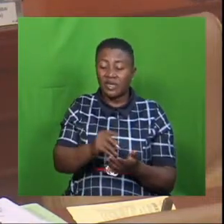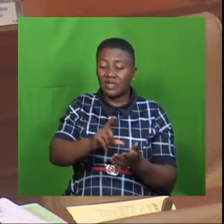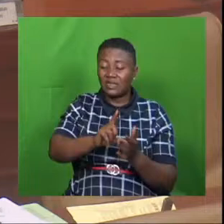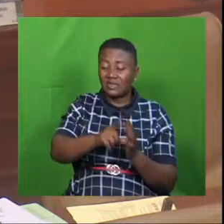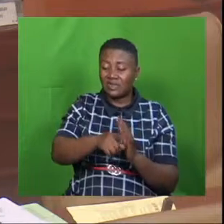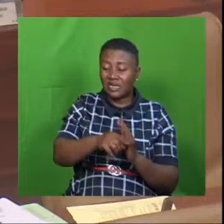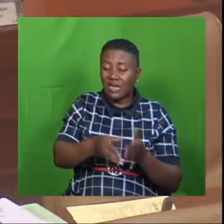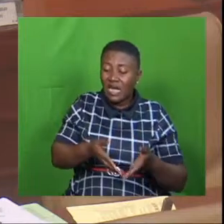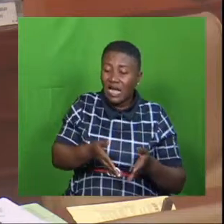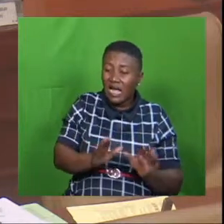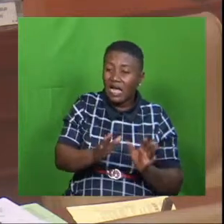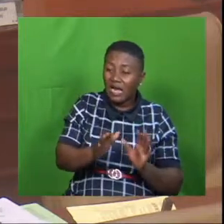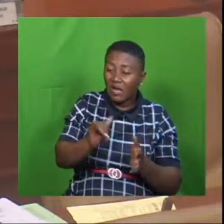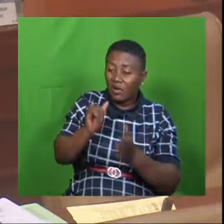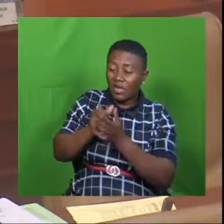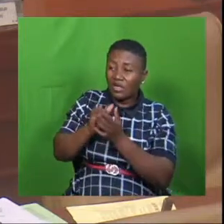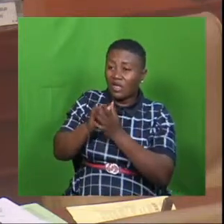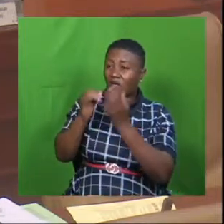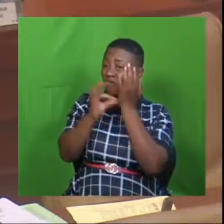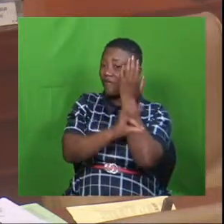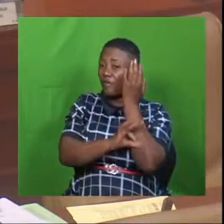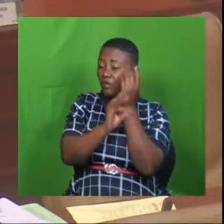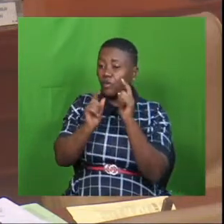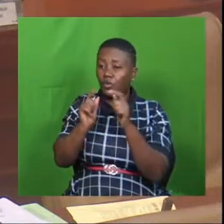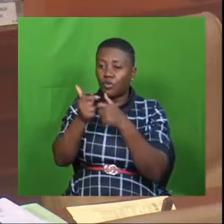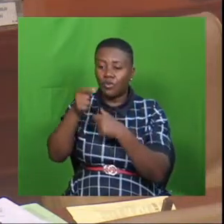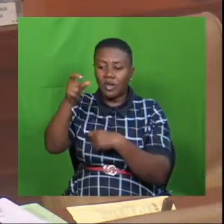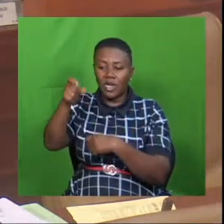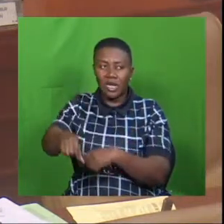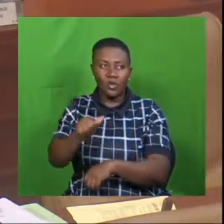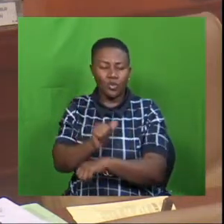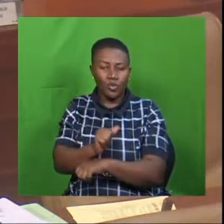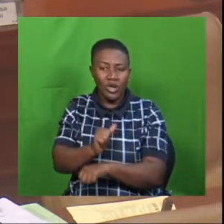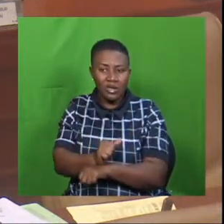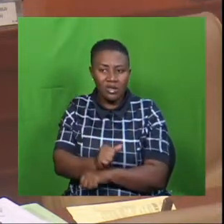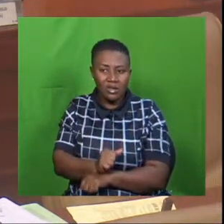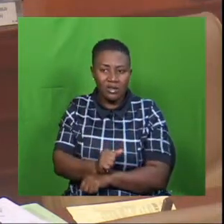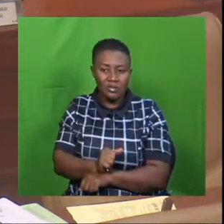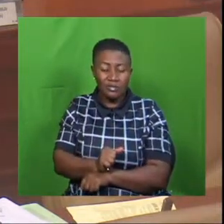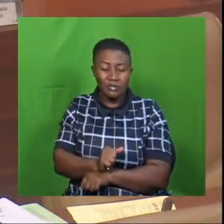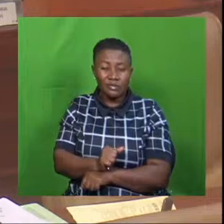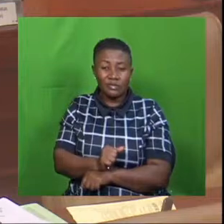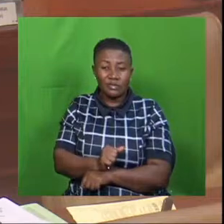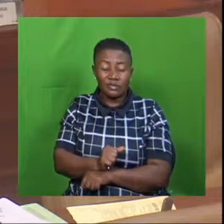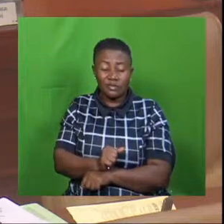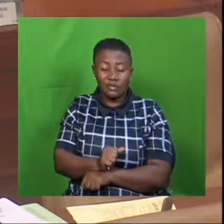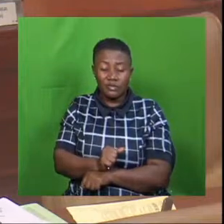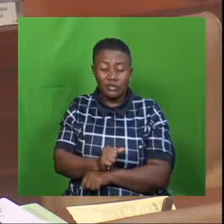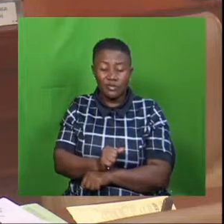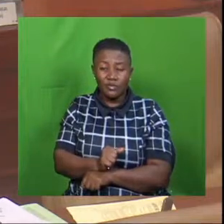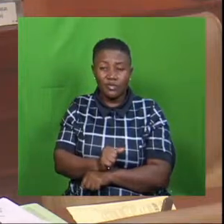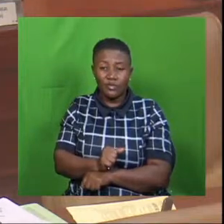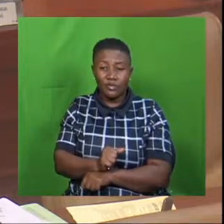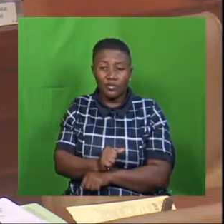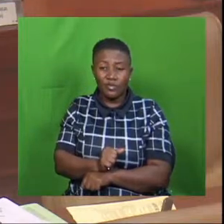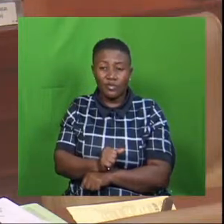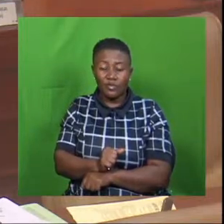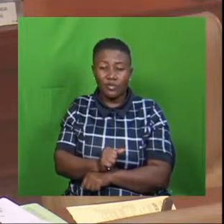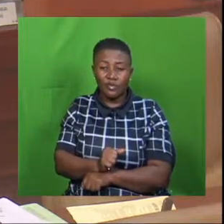Motor Angels to come and do this project. Mr. Speaker, I read to you when the bid for this project was